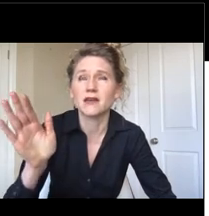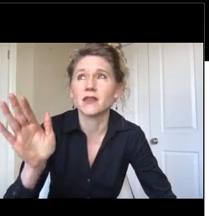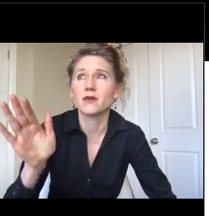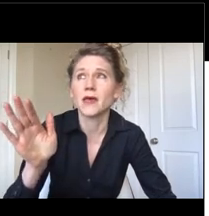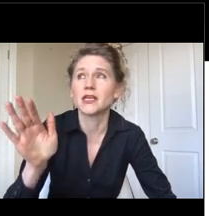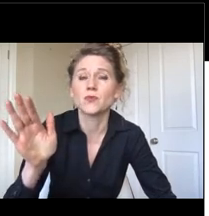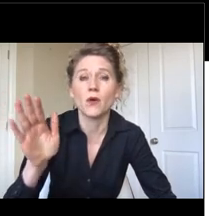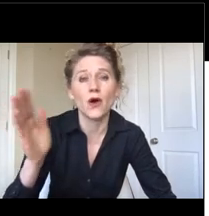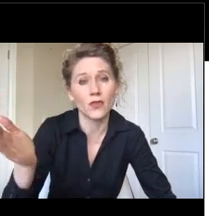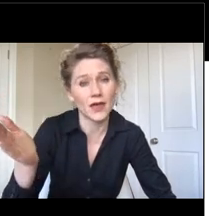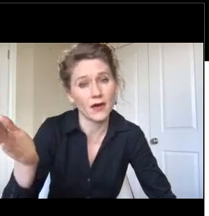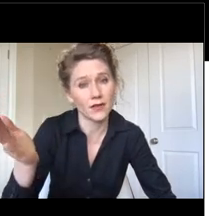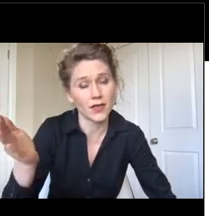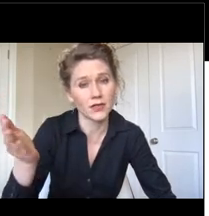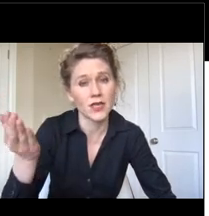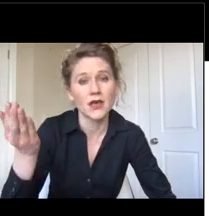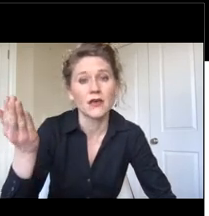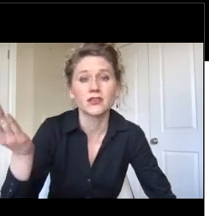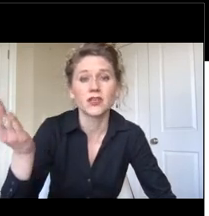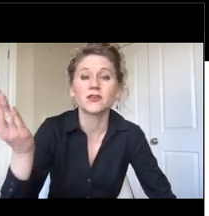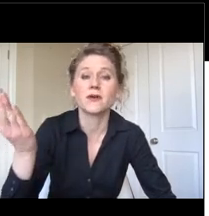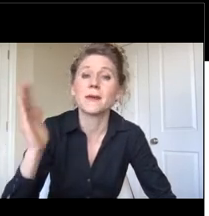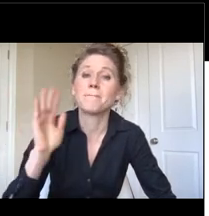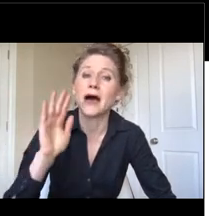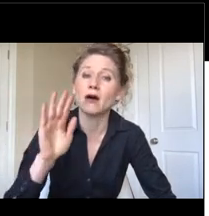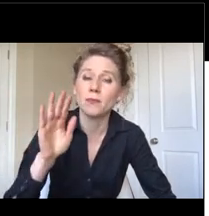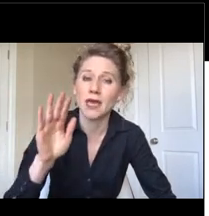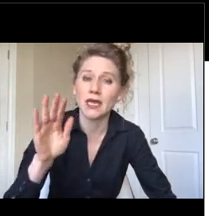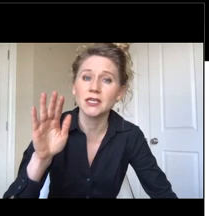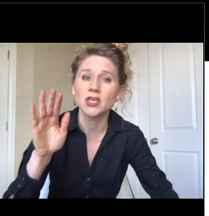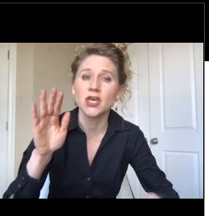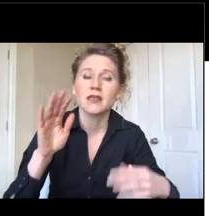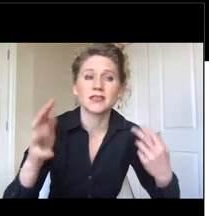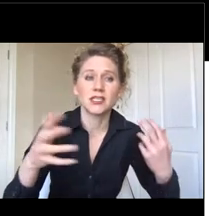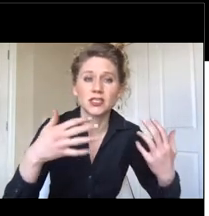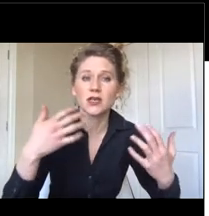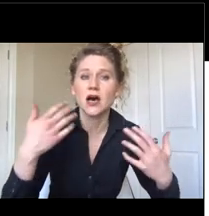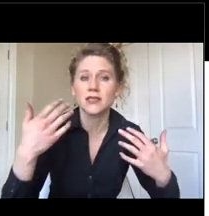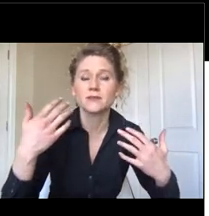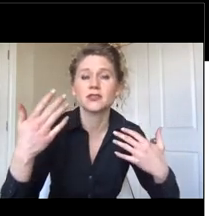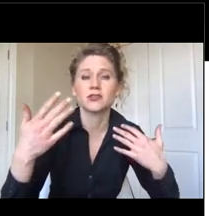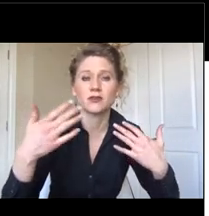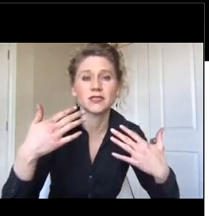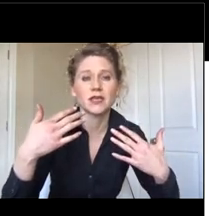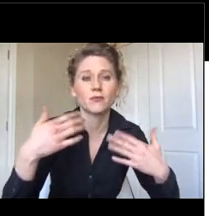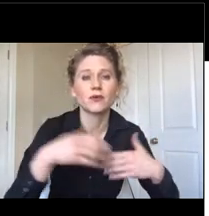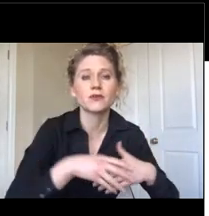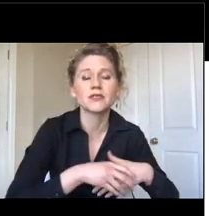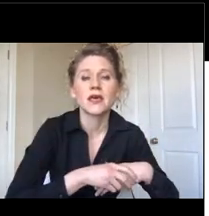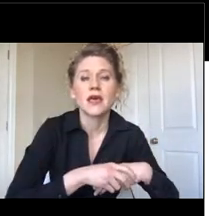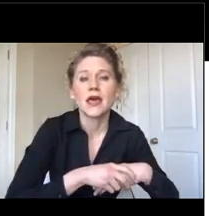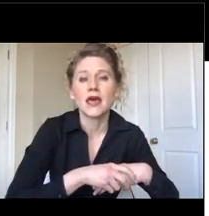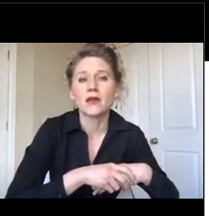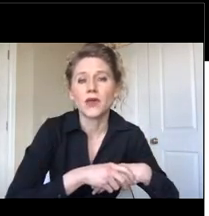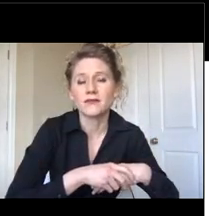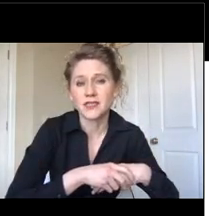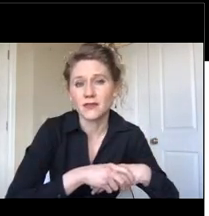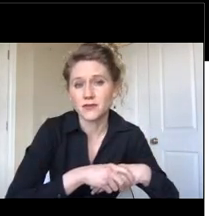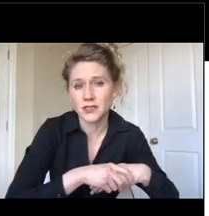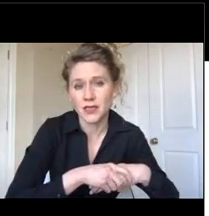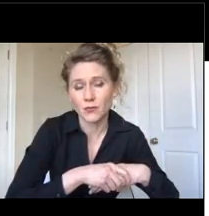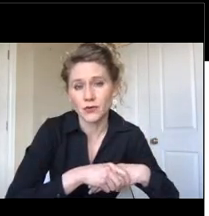straight to the calculator page, but with all the calculators, there's also an about page that teaches concepts and shows examples. And